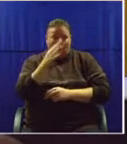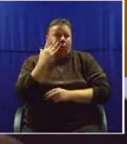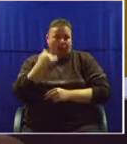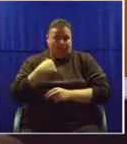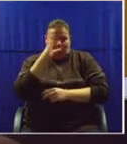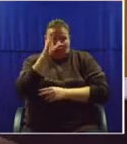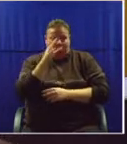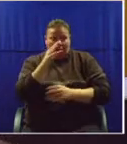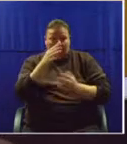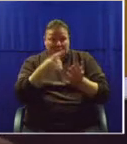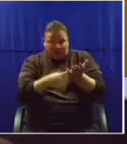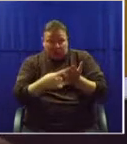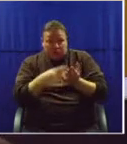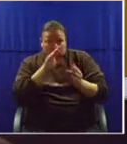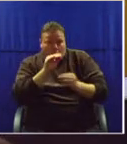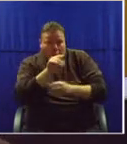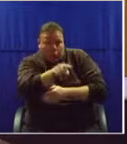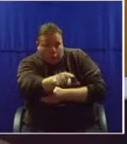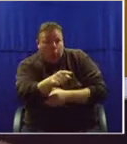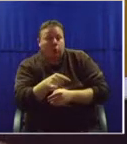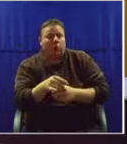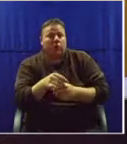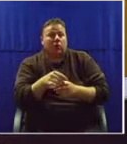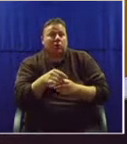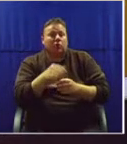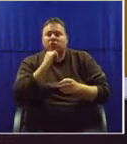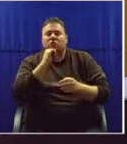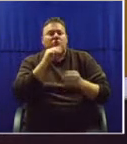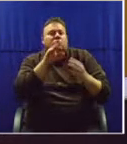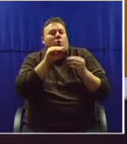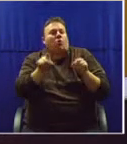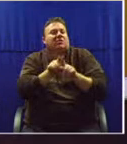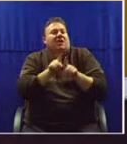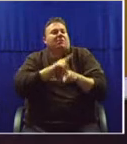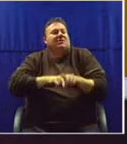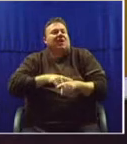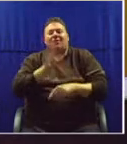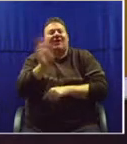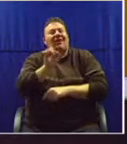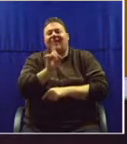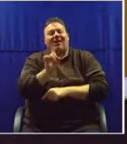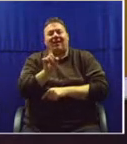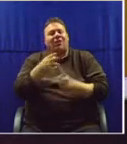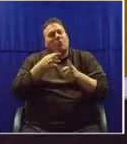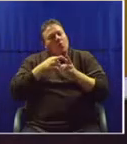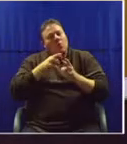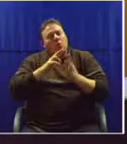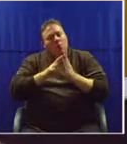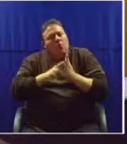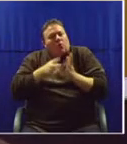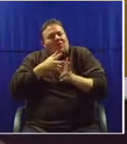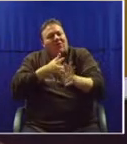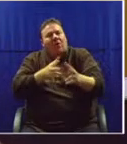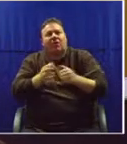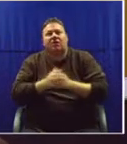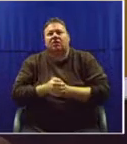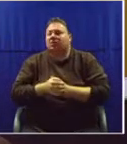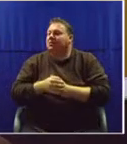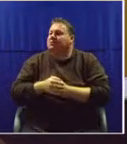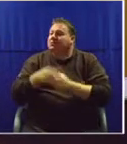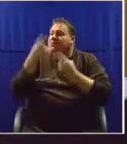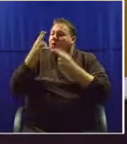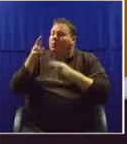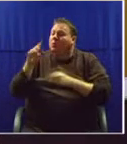not talk as I address you in terms of the rules. Yes, Honorable